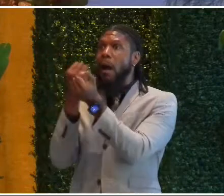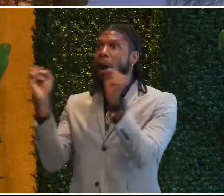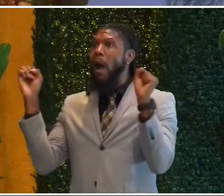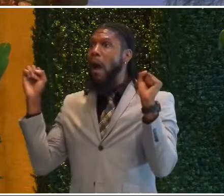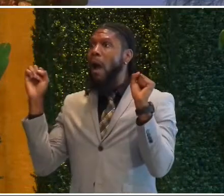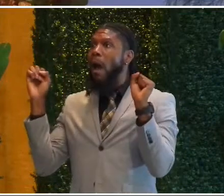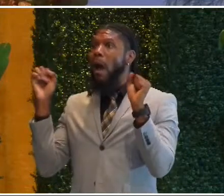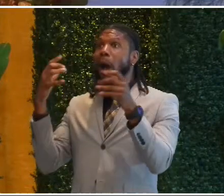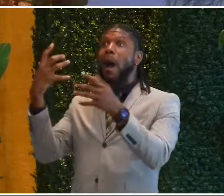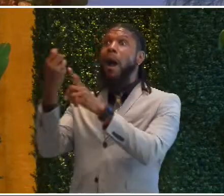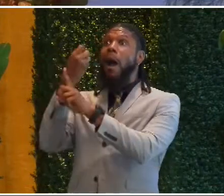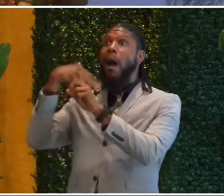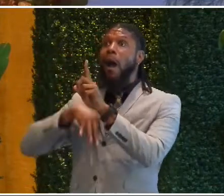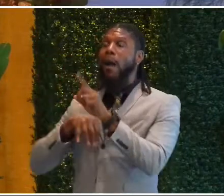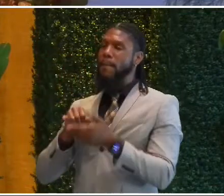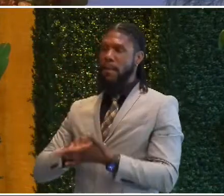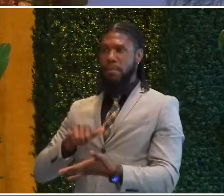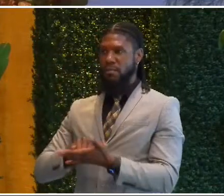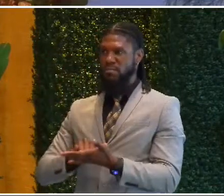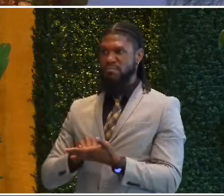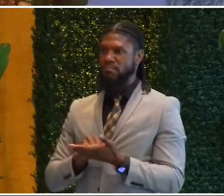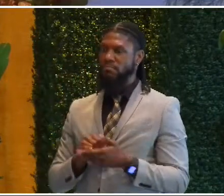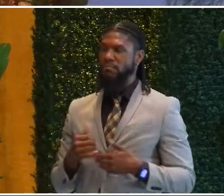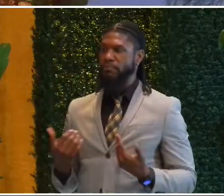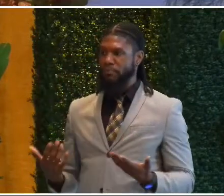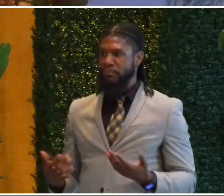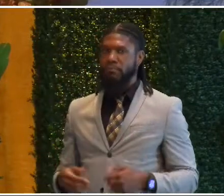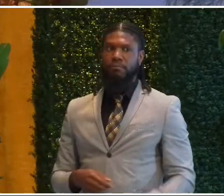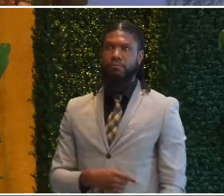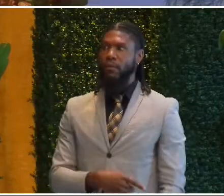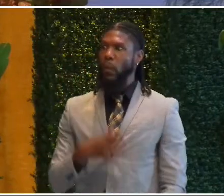Woo! Clap it up 3 times. Clap it up for that.